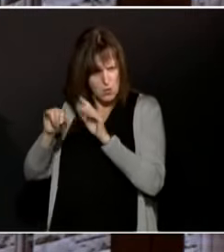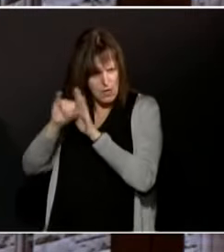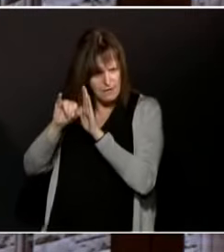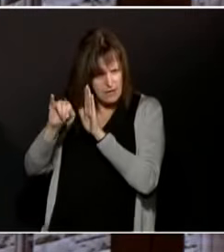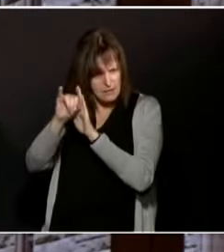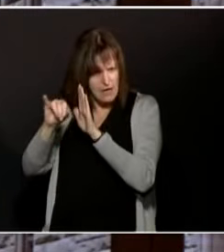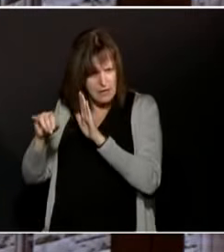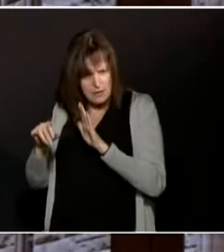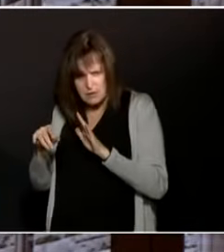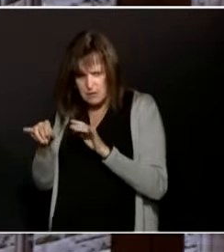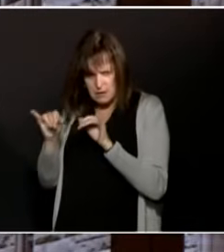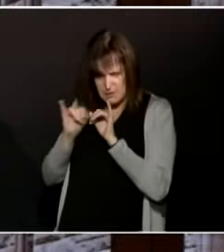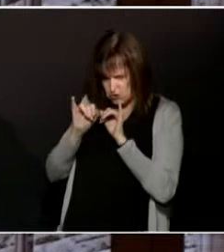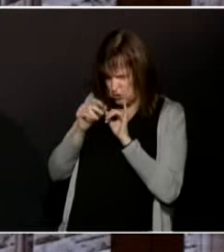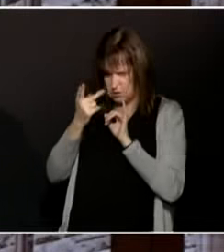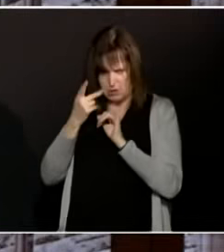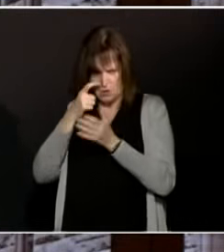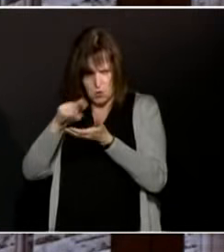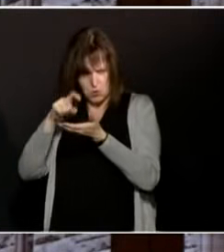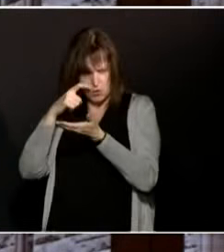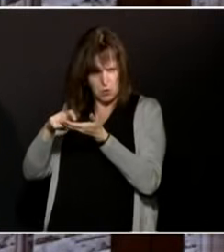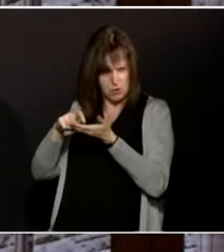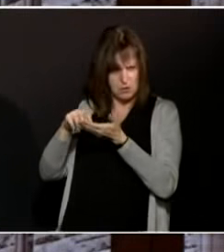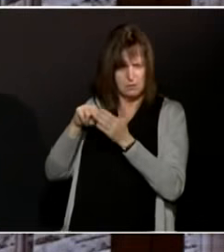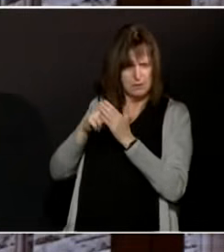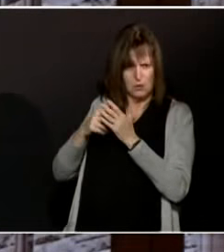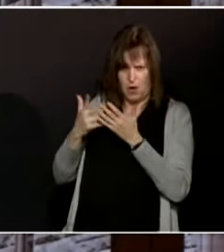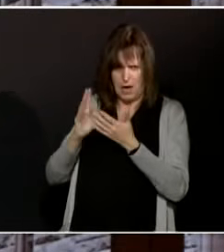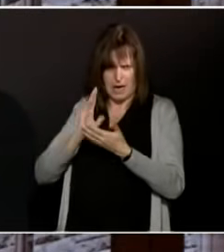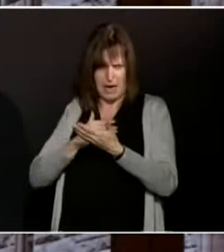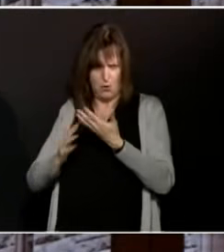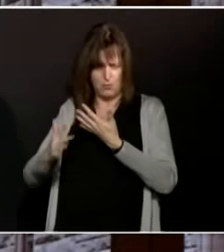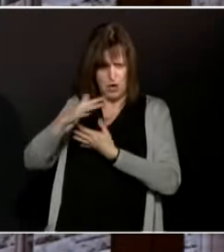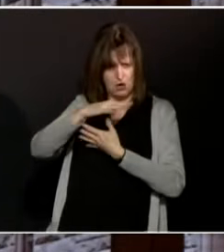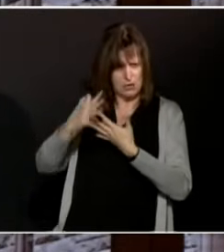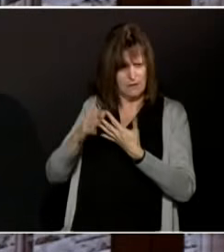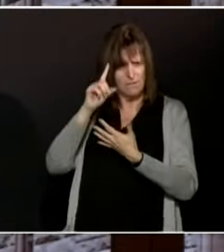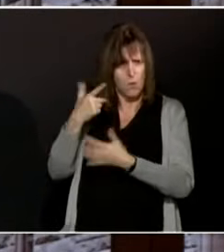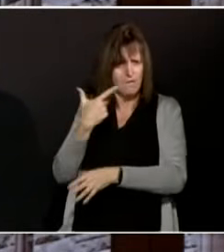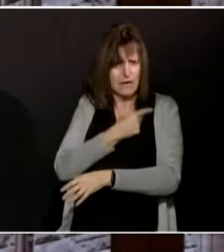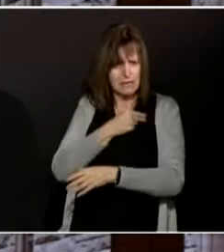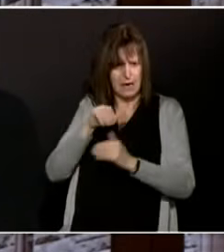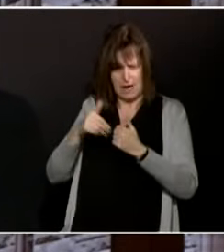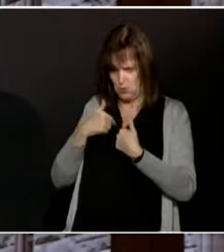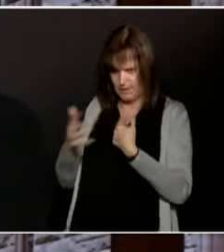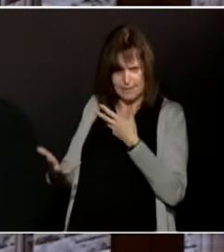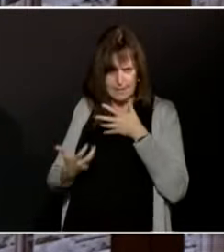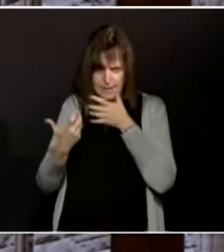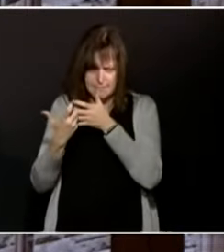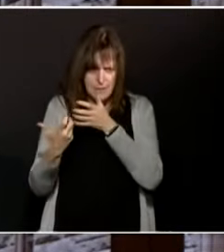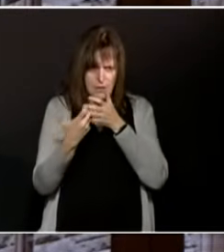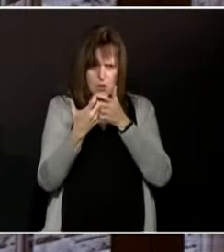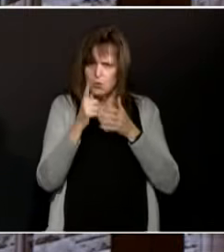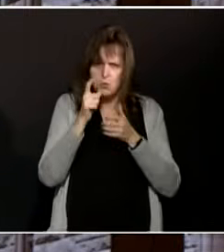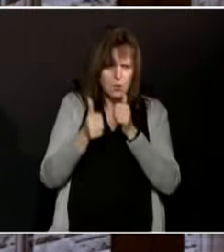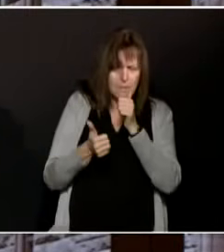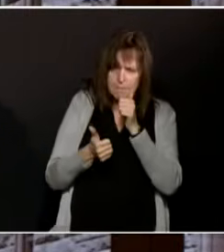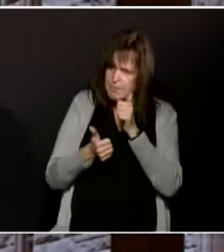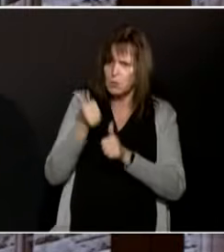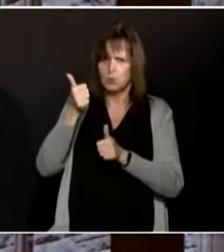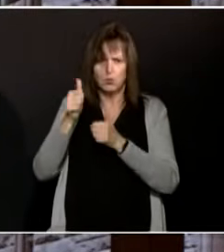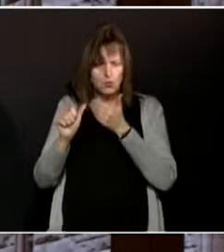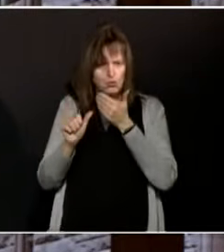should we shift our priority setting to try and circumvent that impact on those individuals who is more at risk, and that the public can